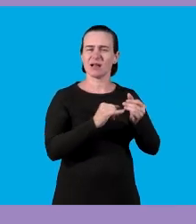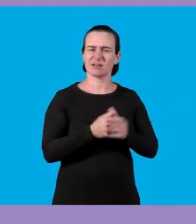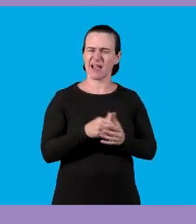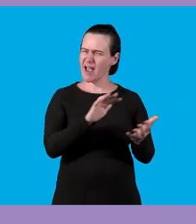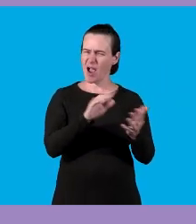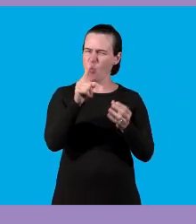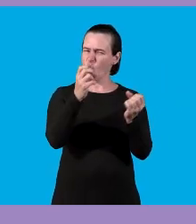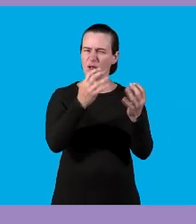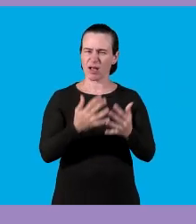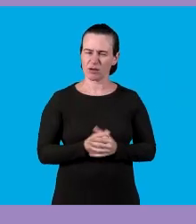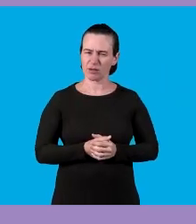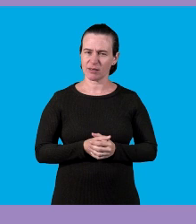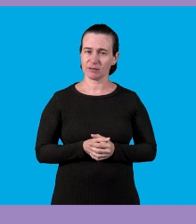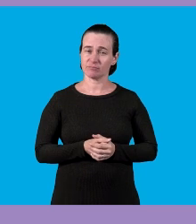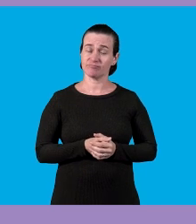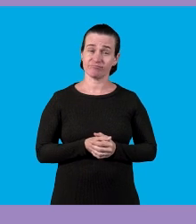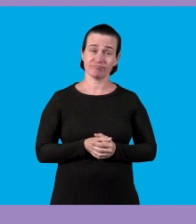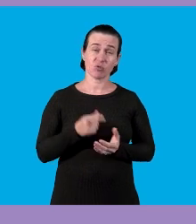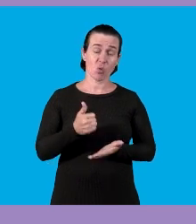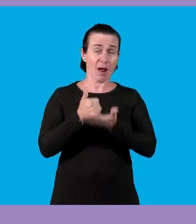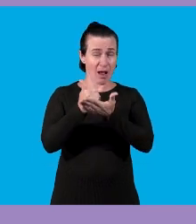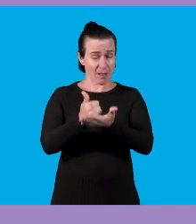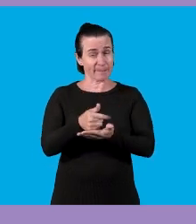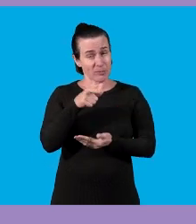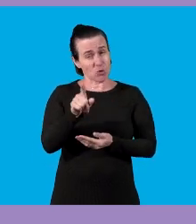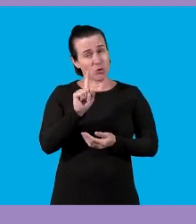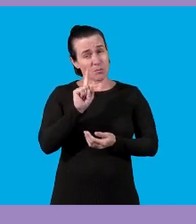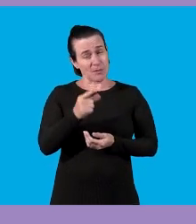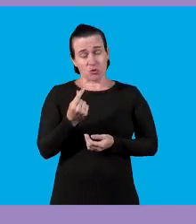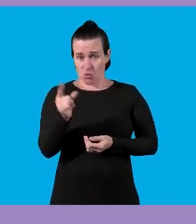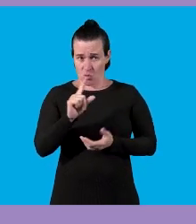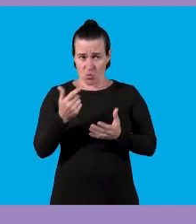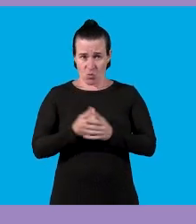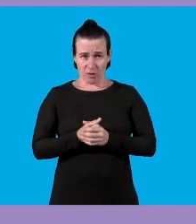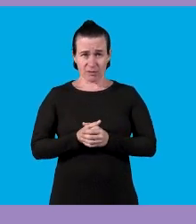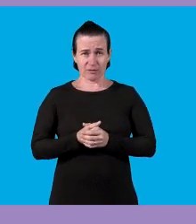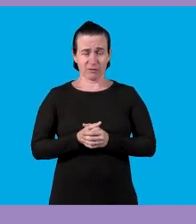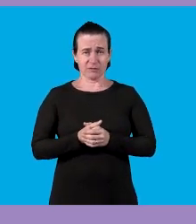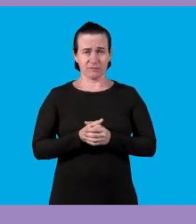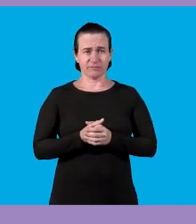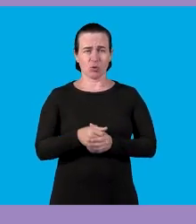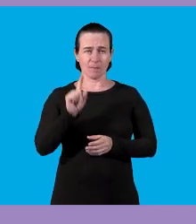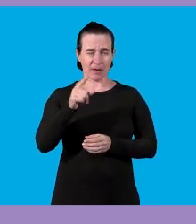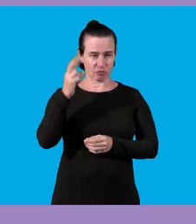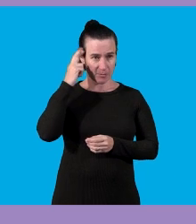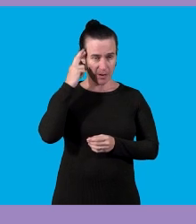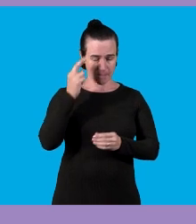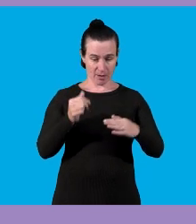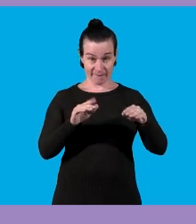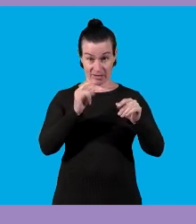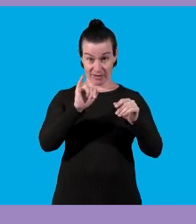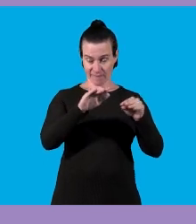A? To assist with that challenge, you need to look at angles on a straight